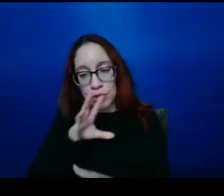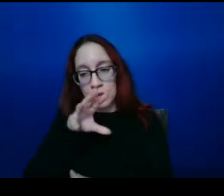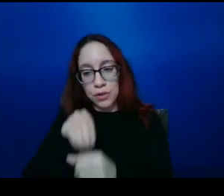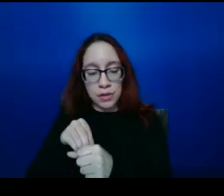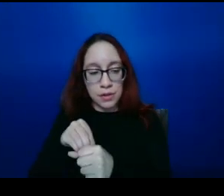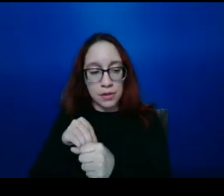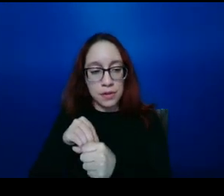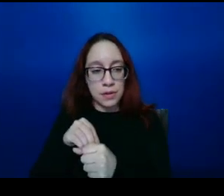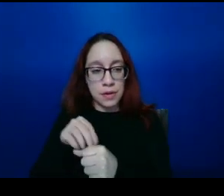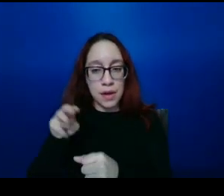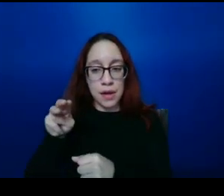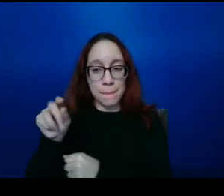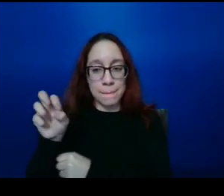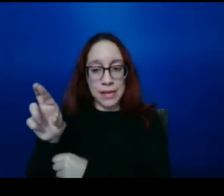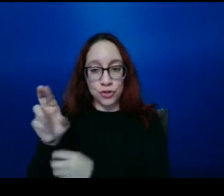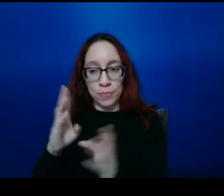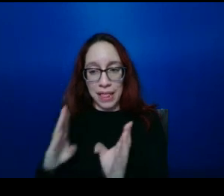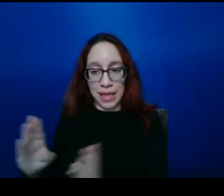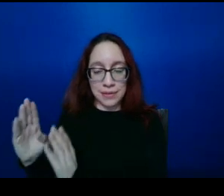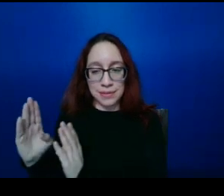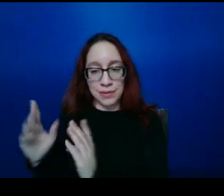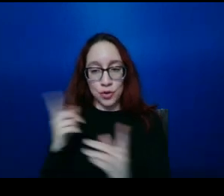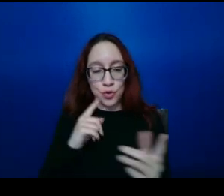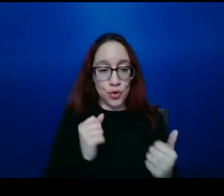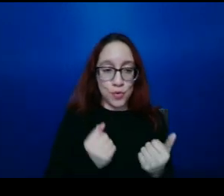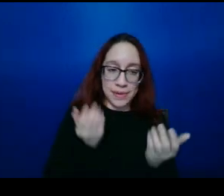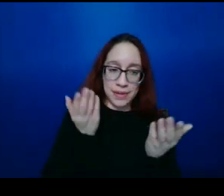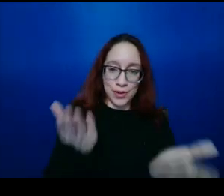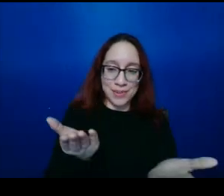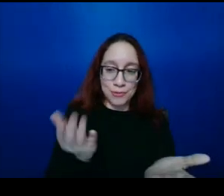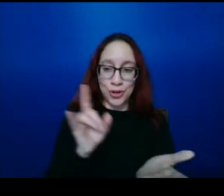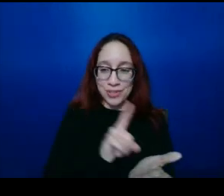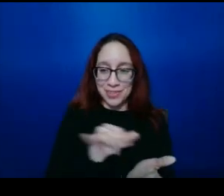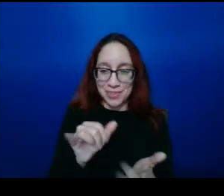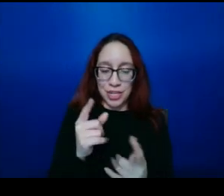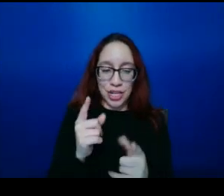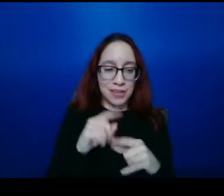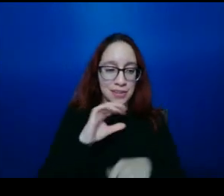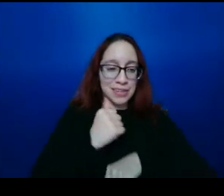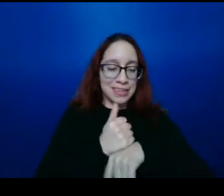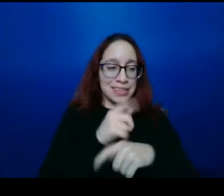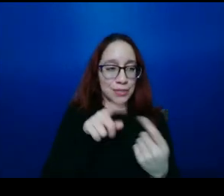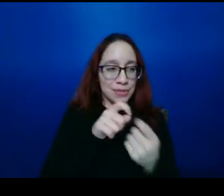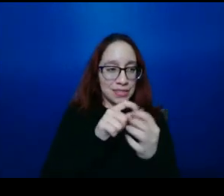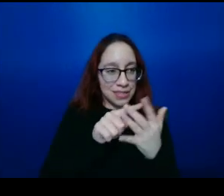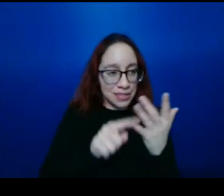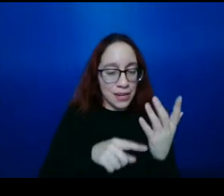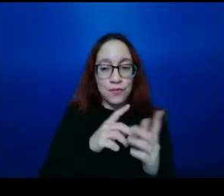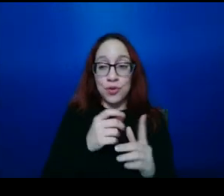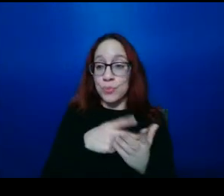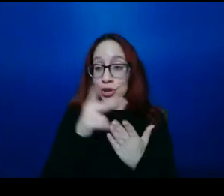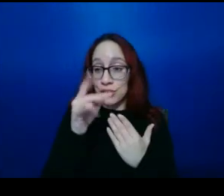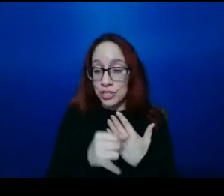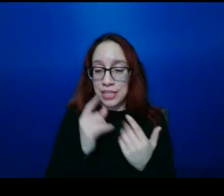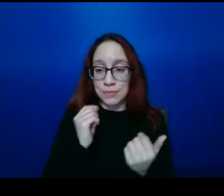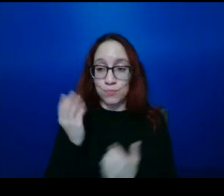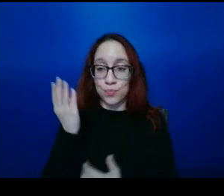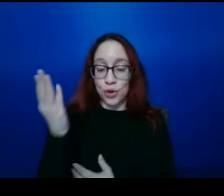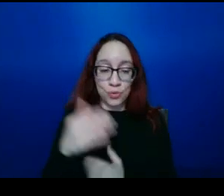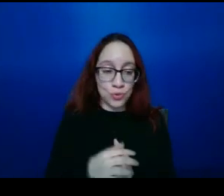a master plan, and that master plan would also come before you, and that would lay out the specific details of the project that is proposed.